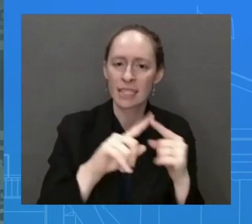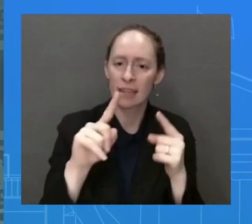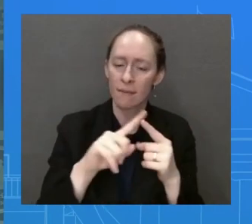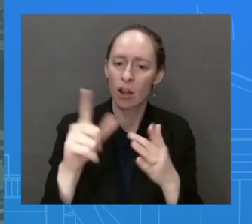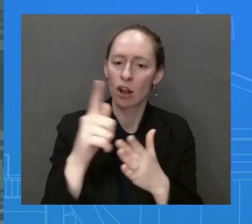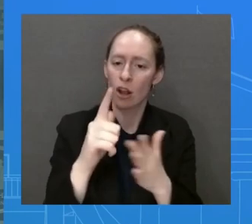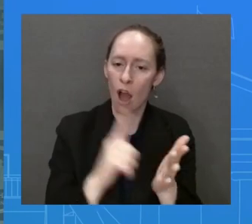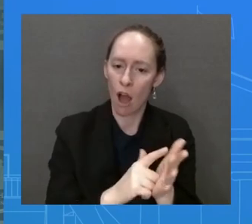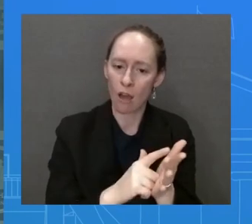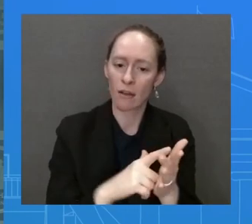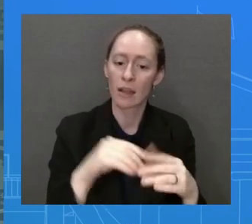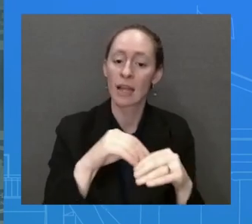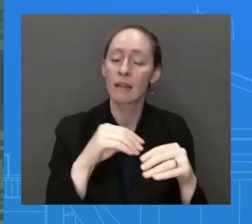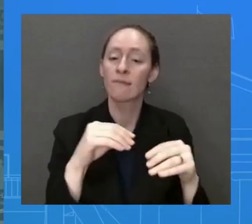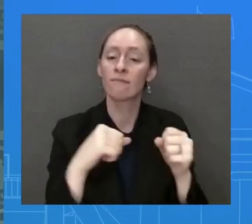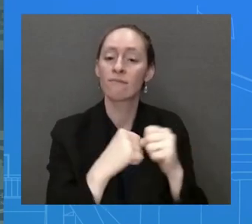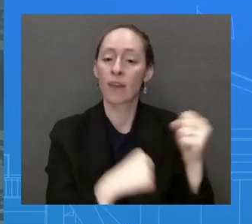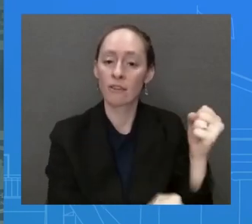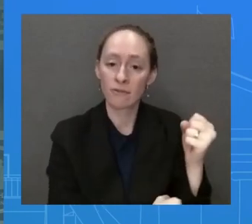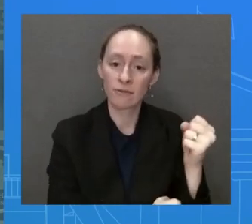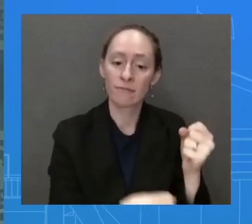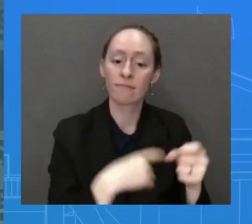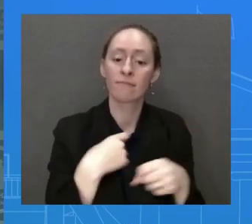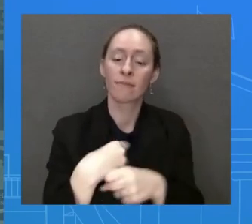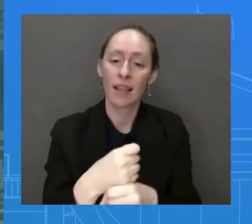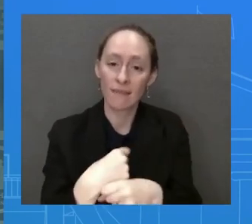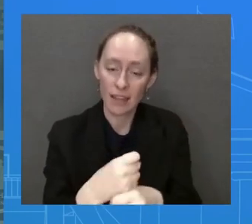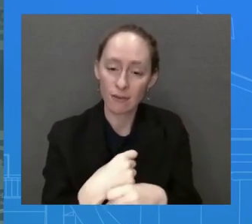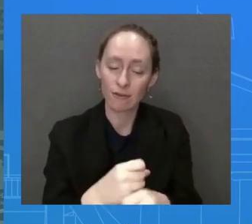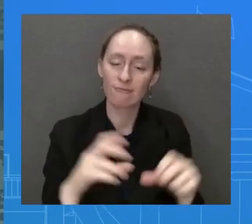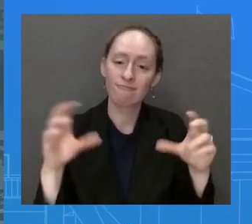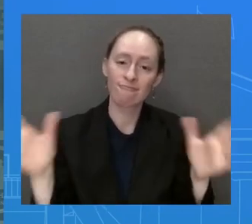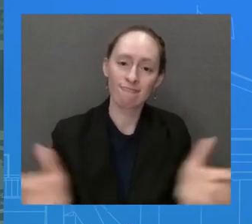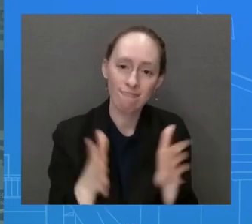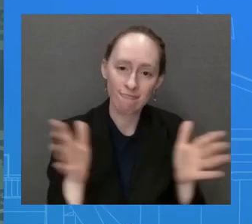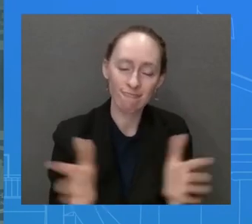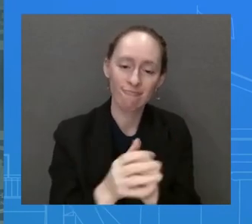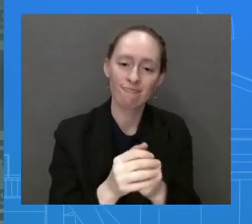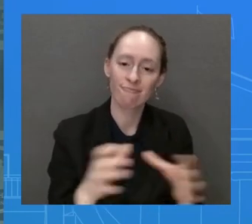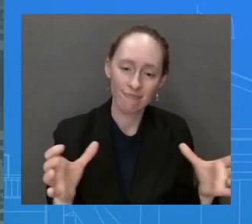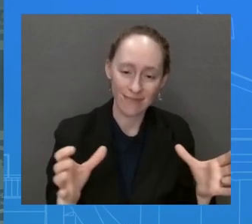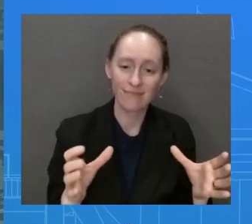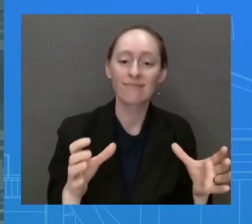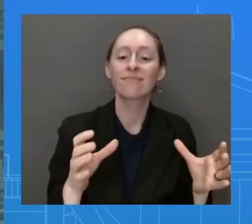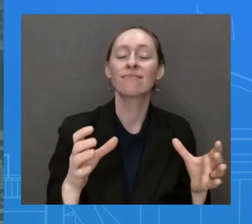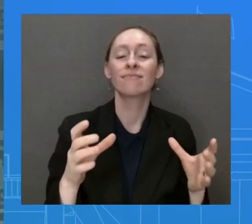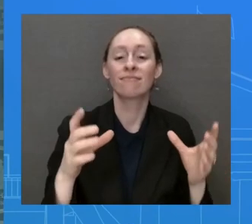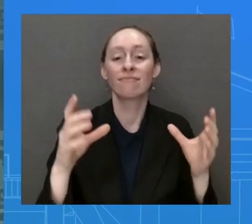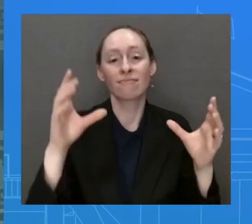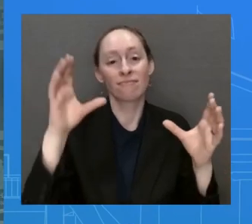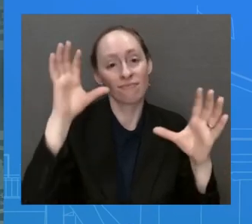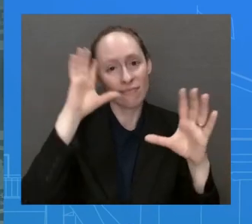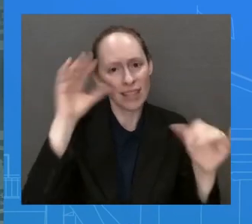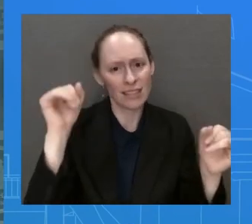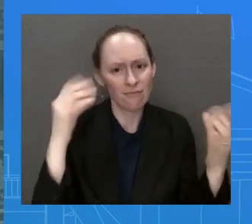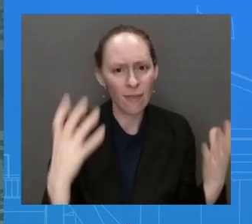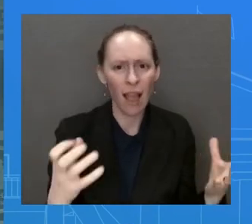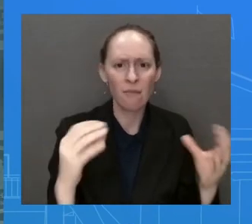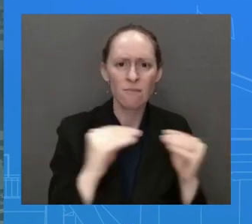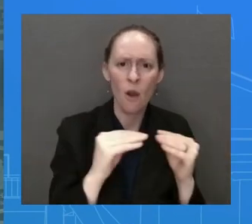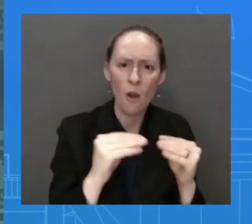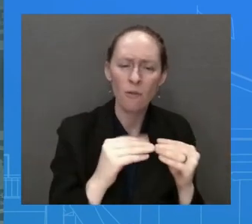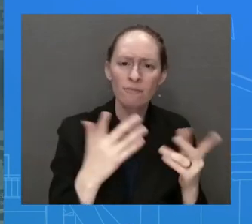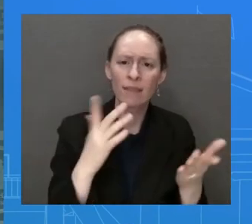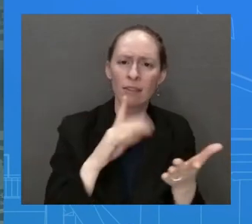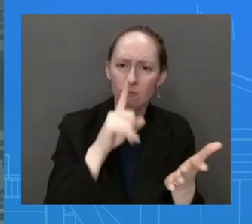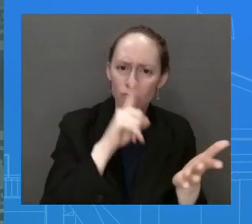American manufacturing. So the president's plans on infrastructure, next generation research, clean energy, and manufacturing are strongly supported by